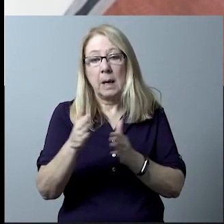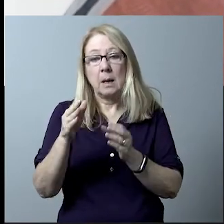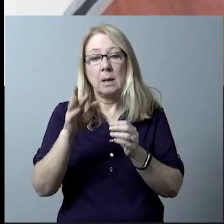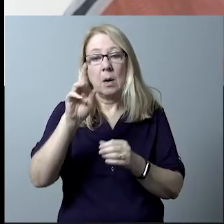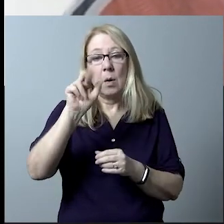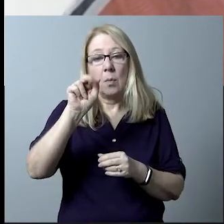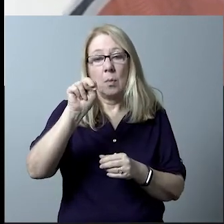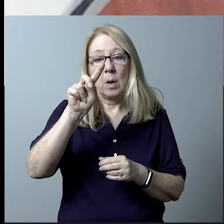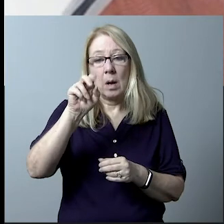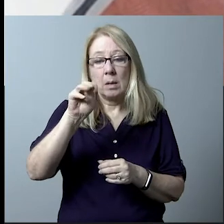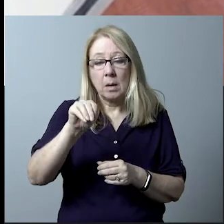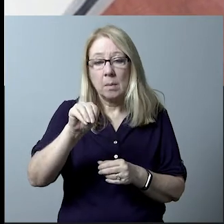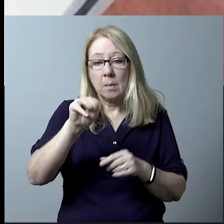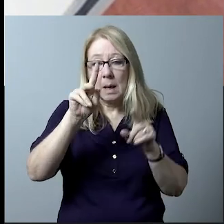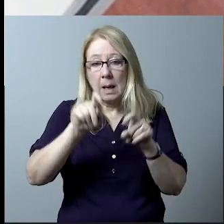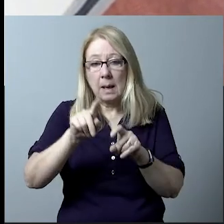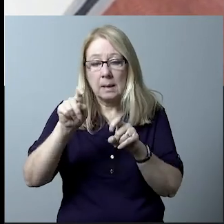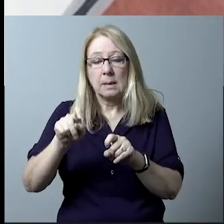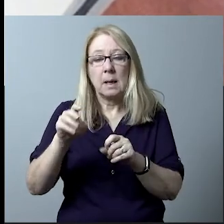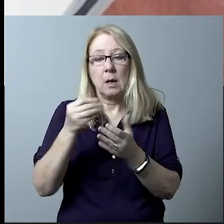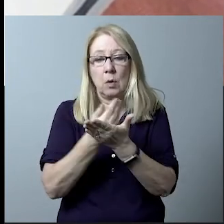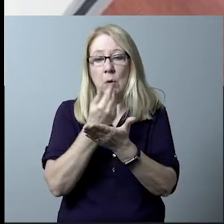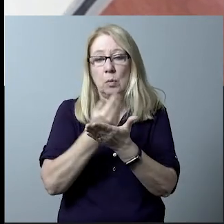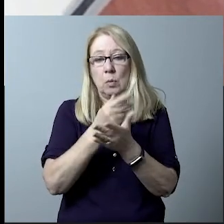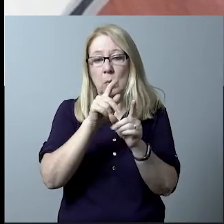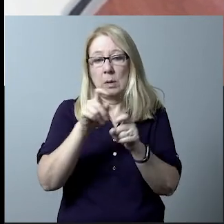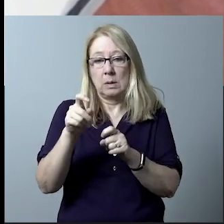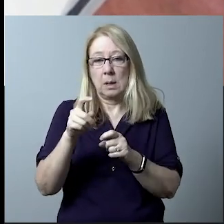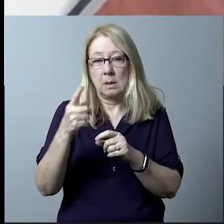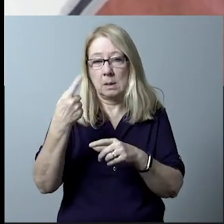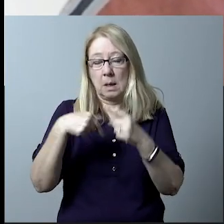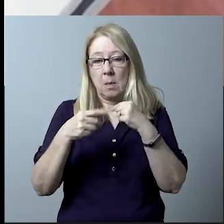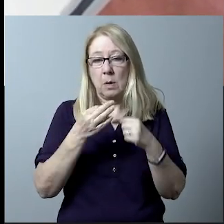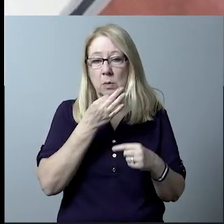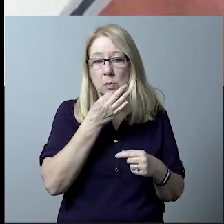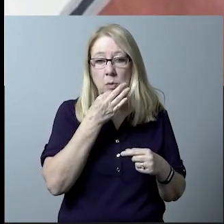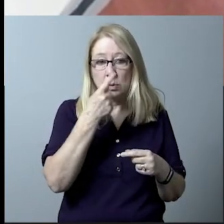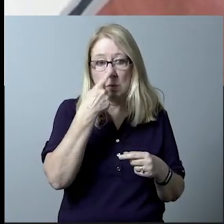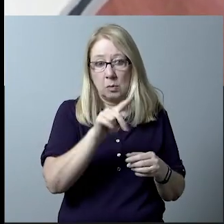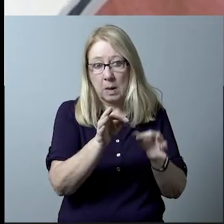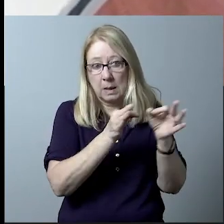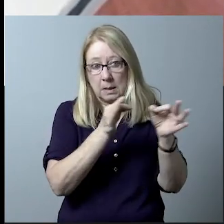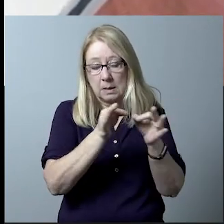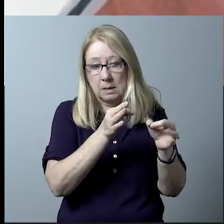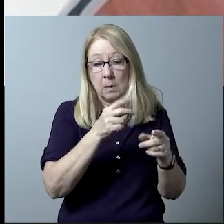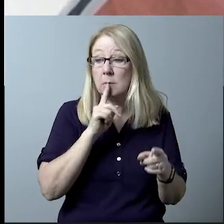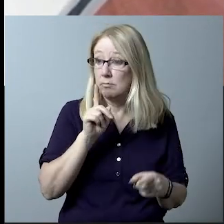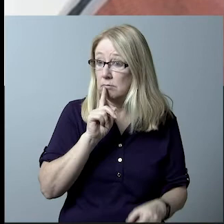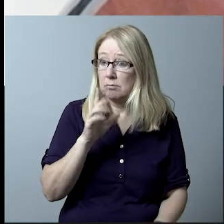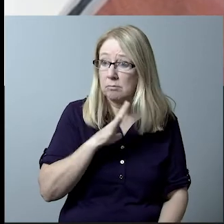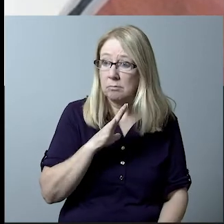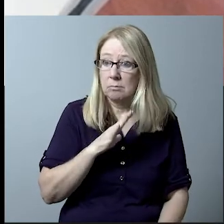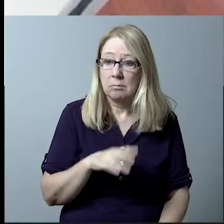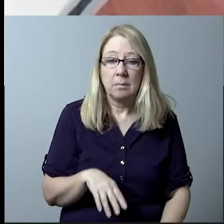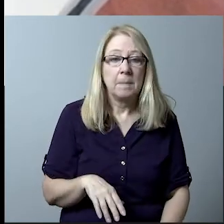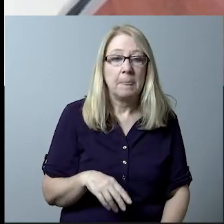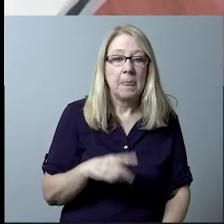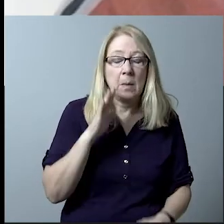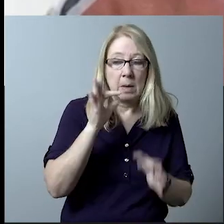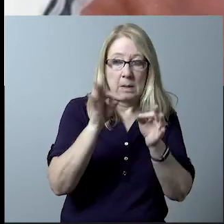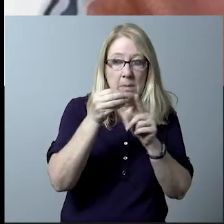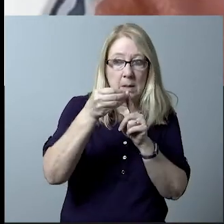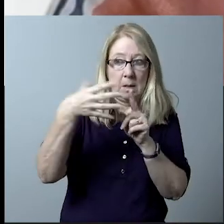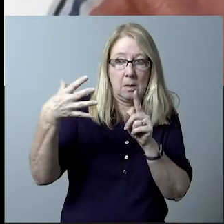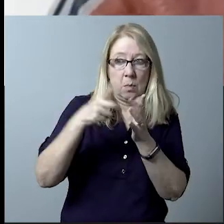planning some random testing, and new tests are going to be coming pretty soon. So Stephanie, if you want to share the details of that.